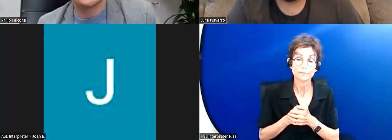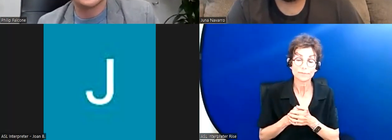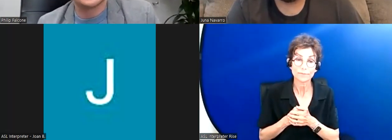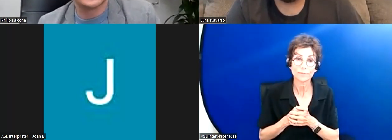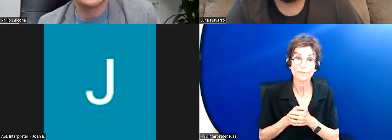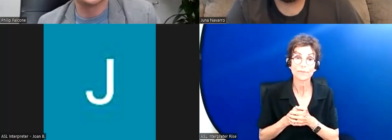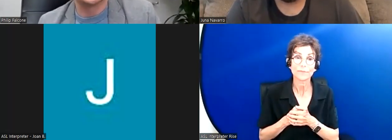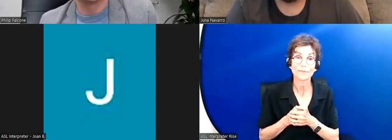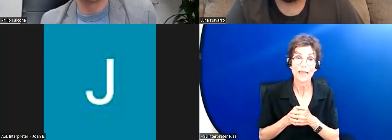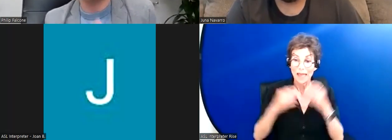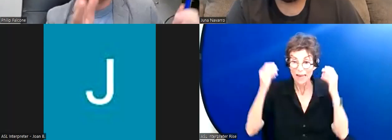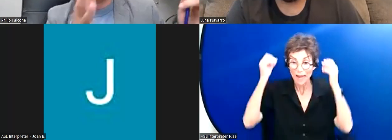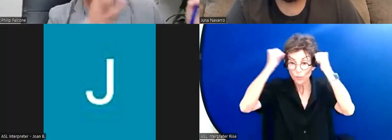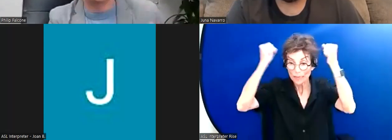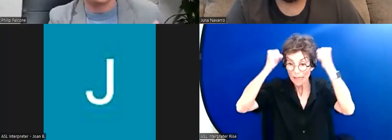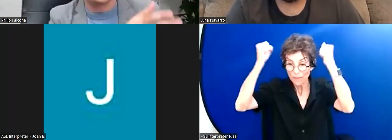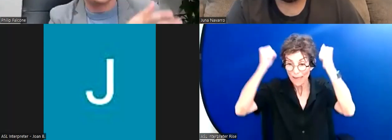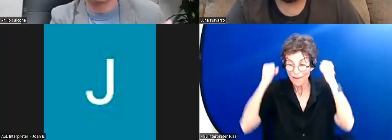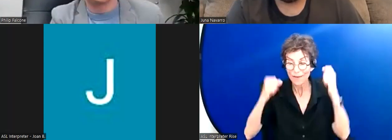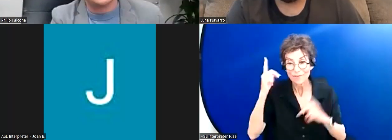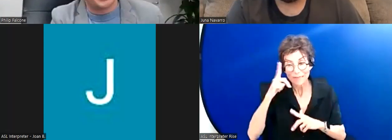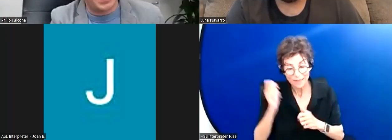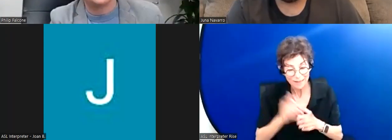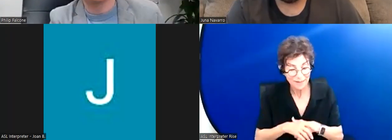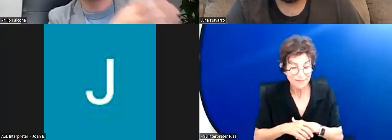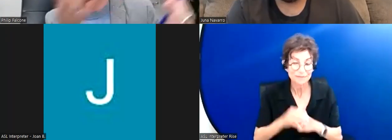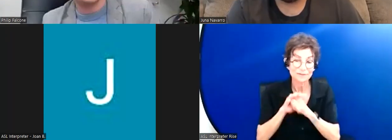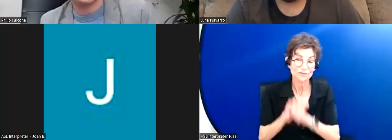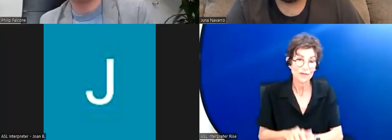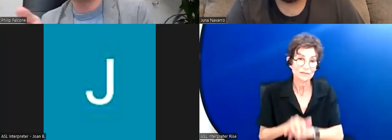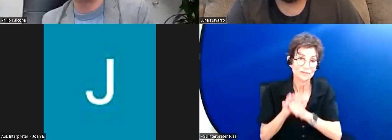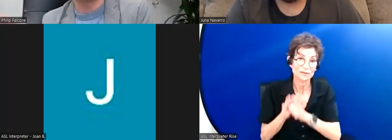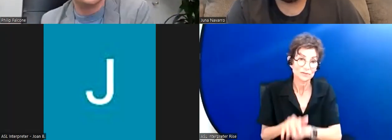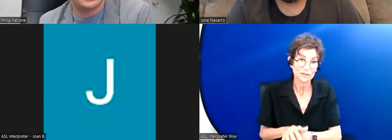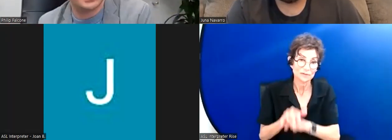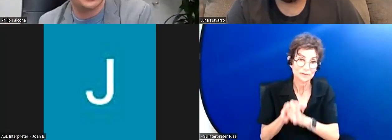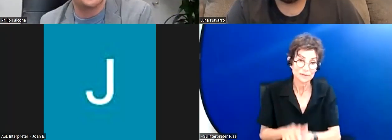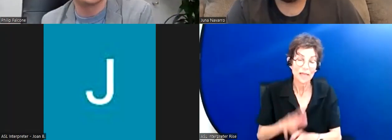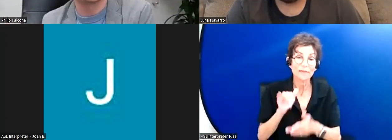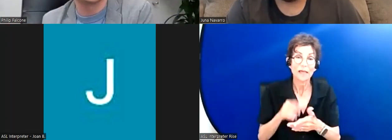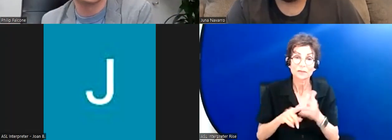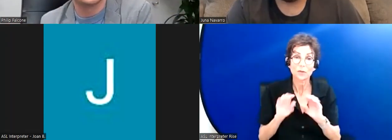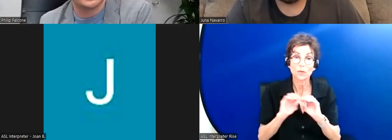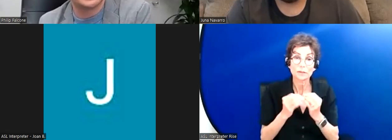my hair out because it's all the stressful stuff, but that's what the organization needs to be managing, because the artist needs to be doing what the artist is supposed to be doing, which is creating the